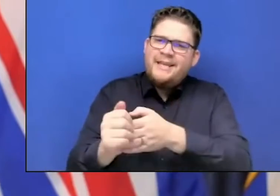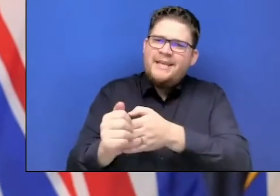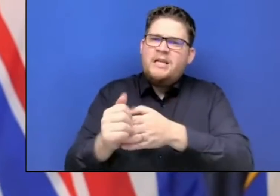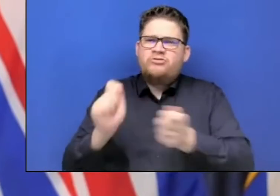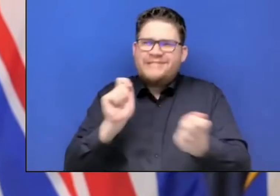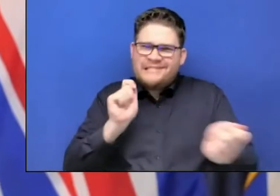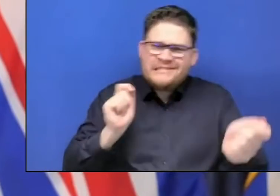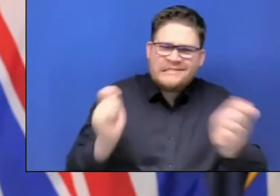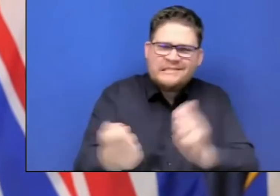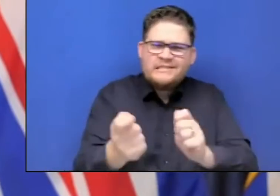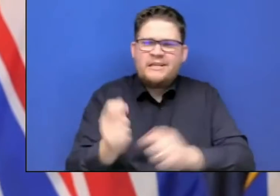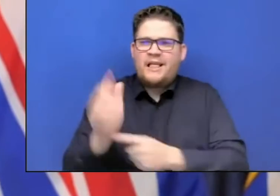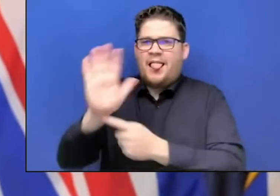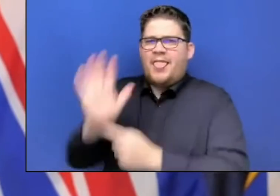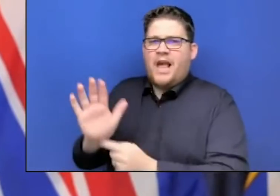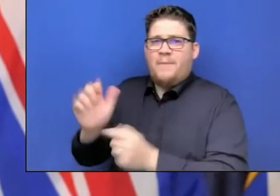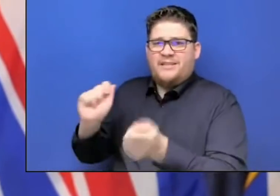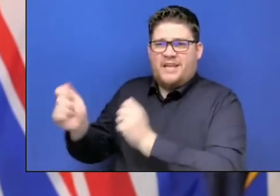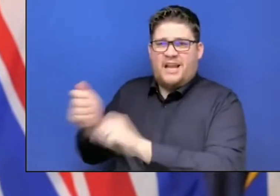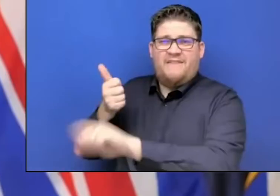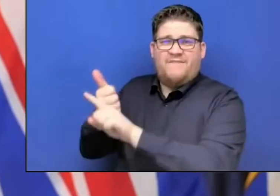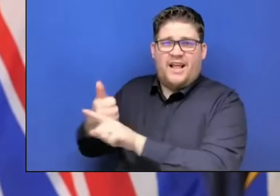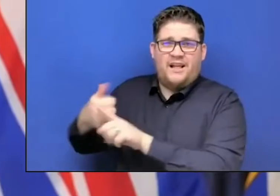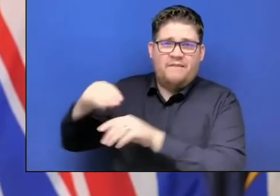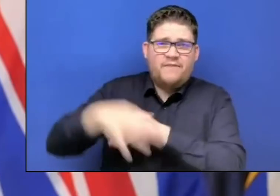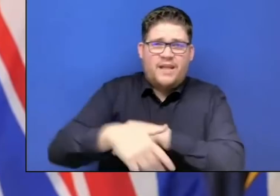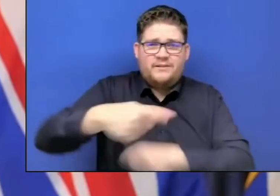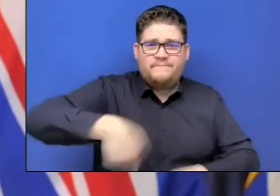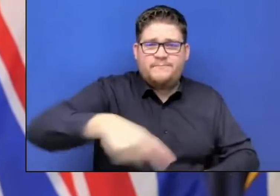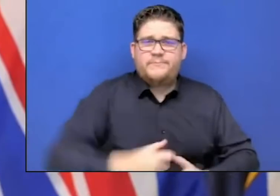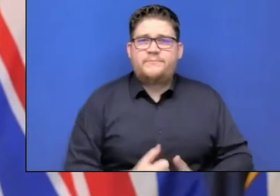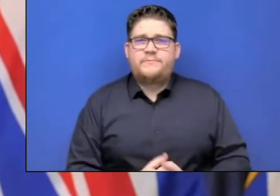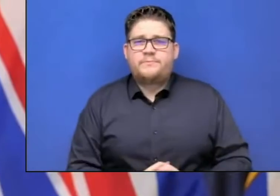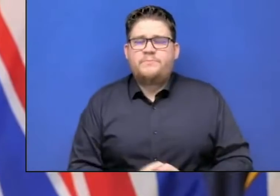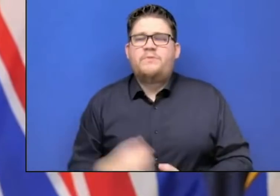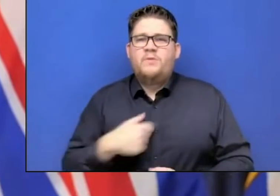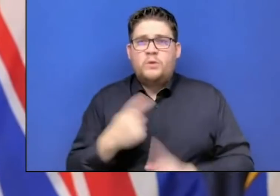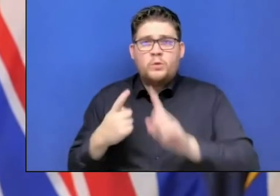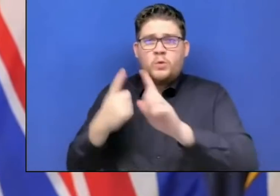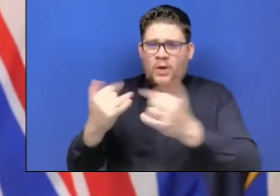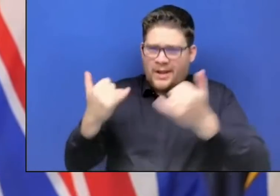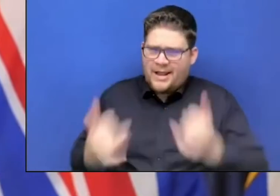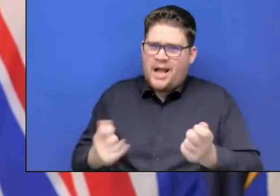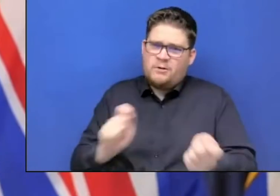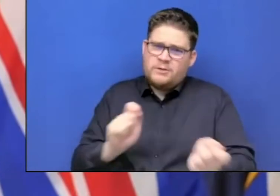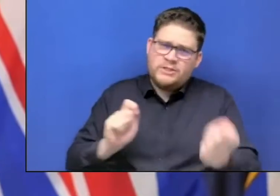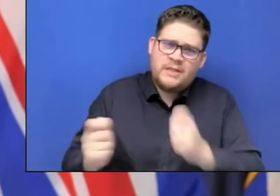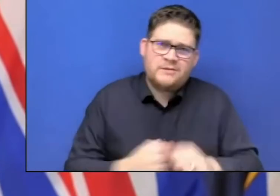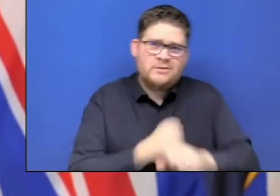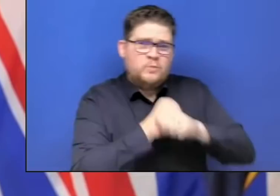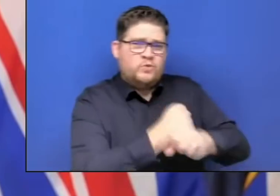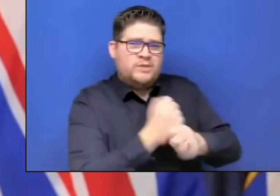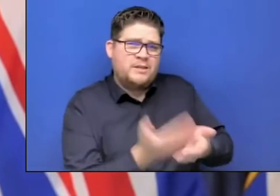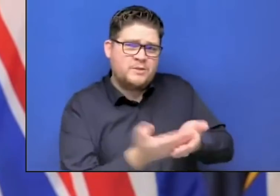we need to act now to make the changes in our community and in our economy that will protect us from these types of events in the future.